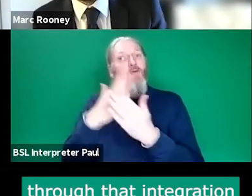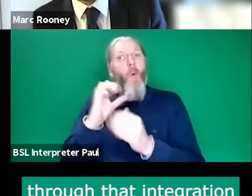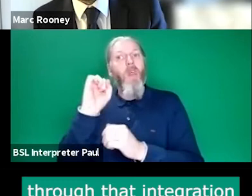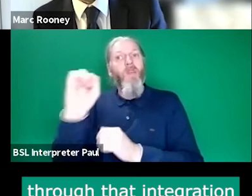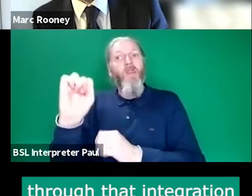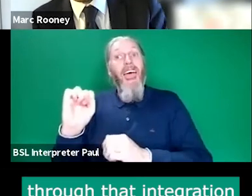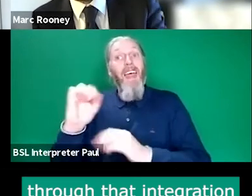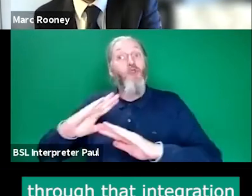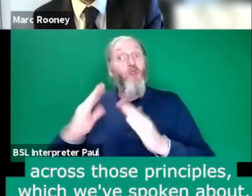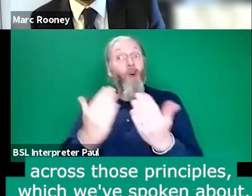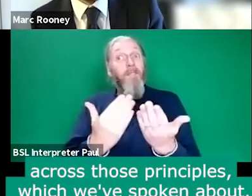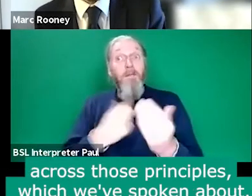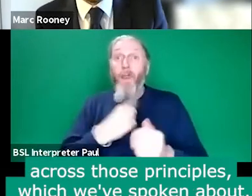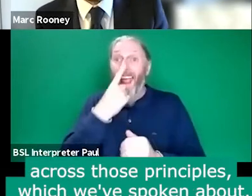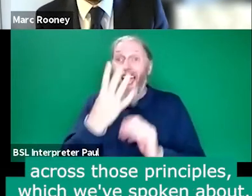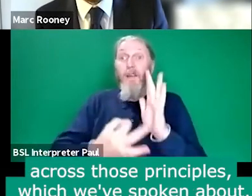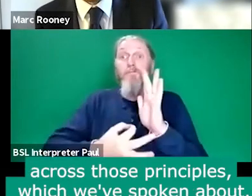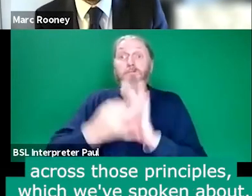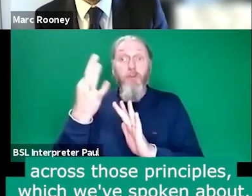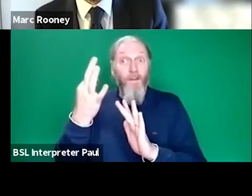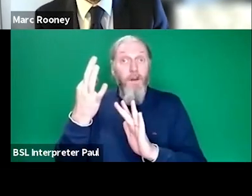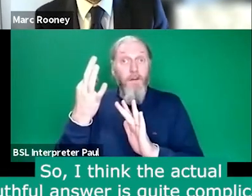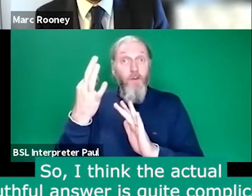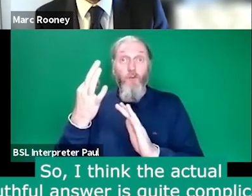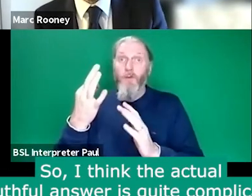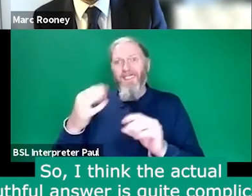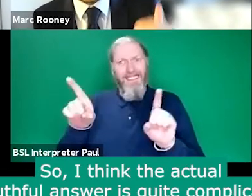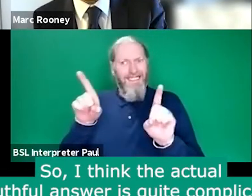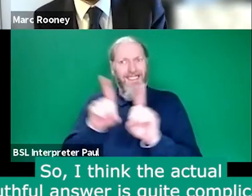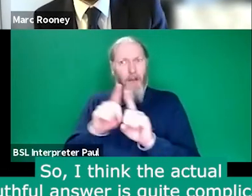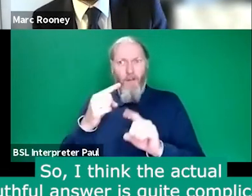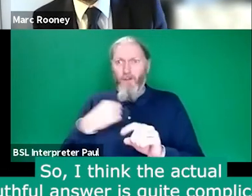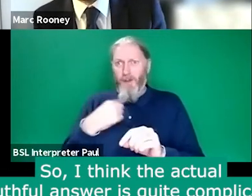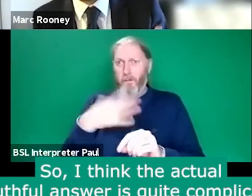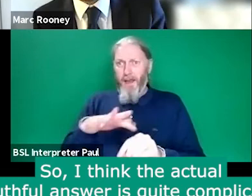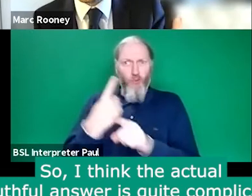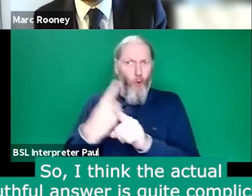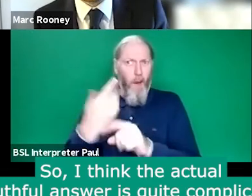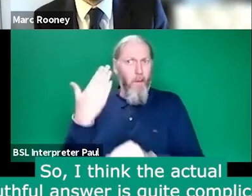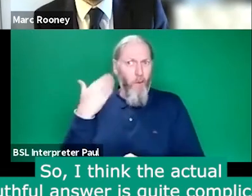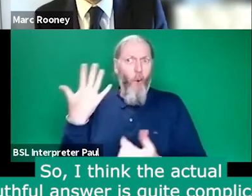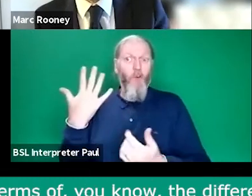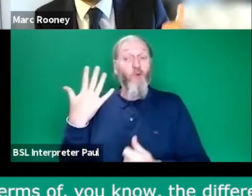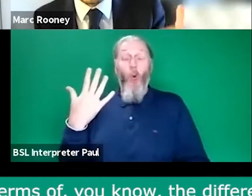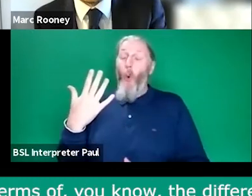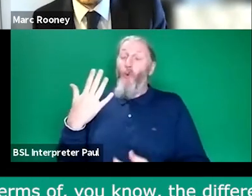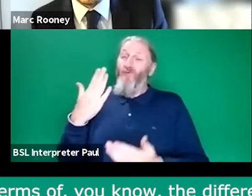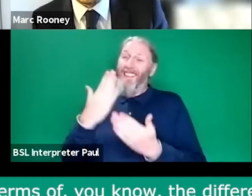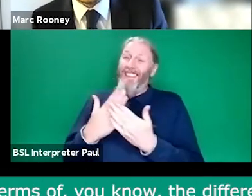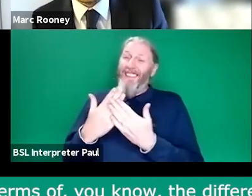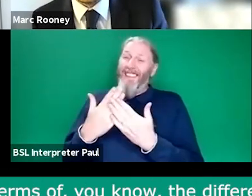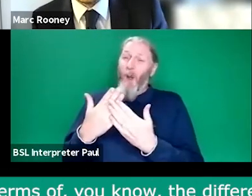that greater integration across those principles which we've spoken about. So, I mean, I think the actual truthful answer is quite complicated in terms of,